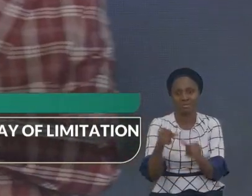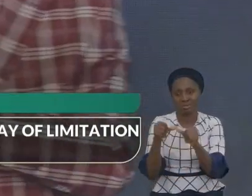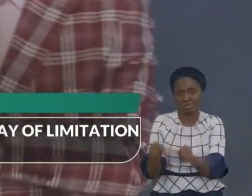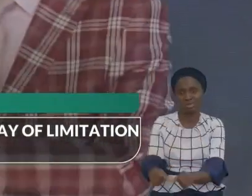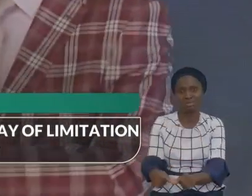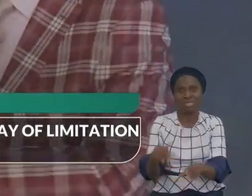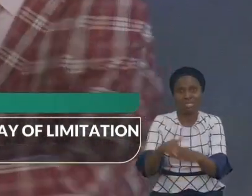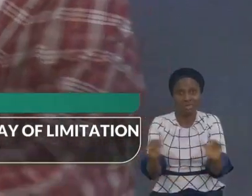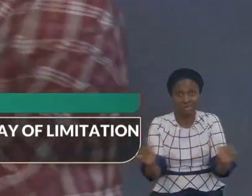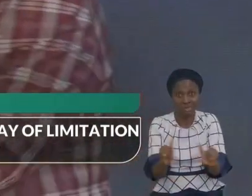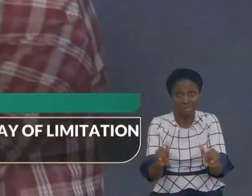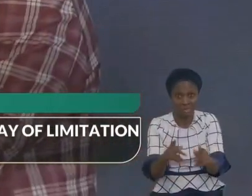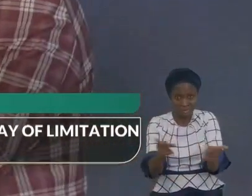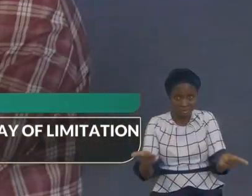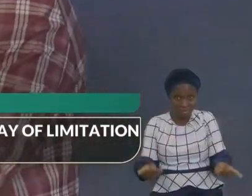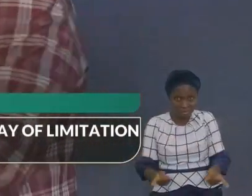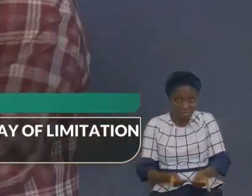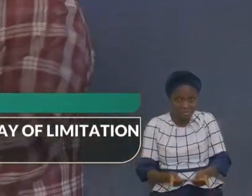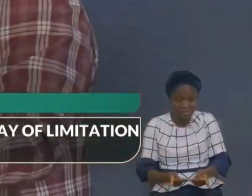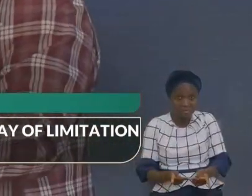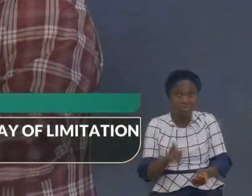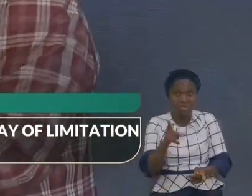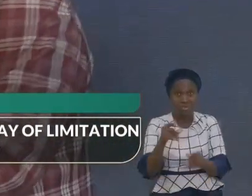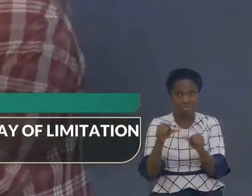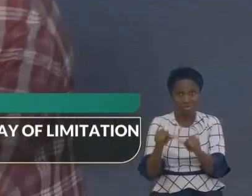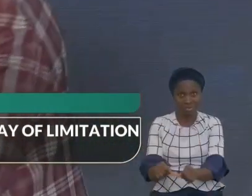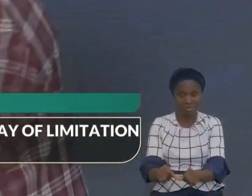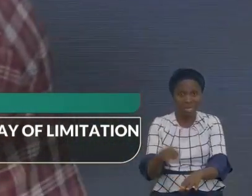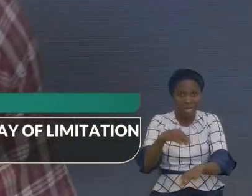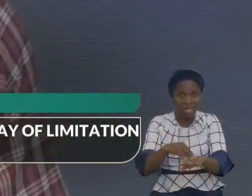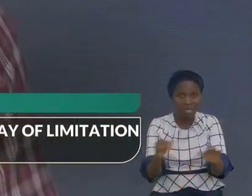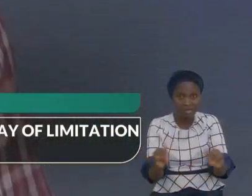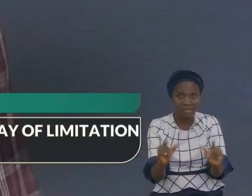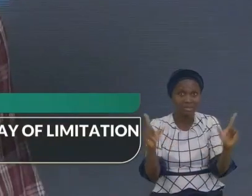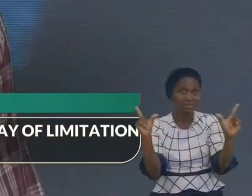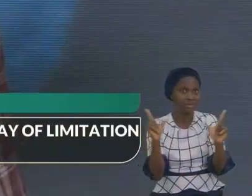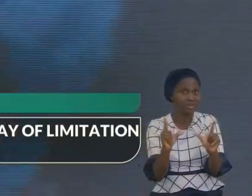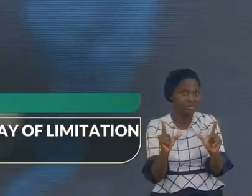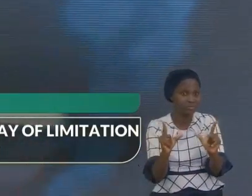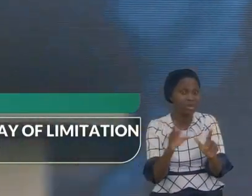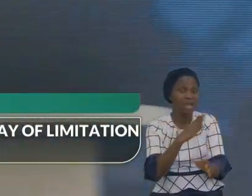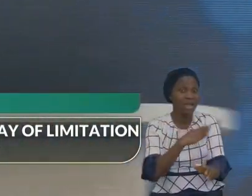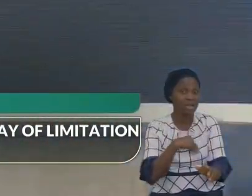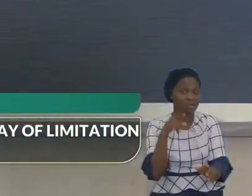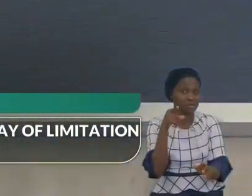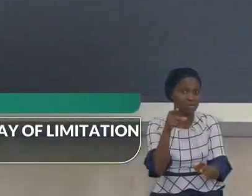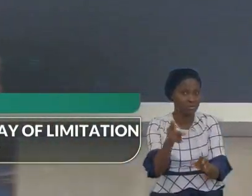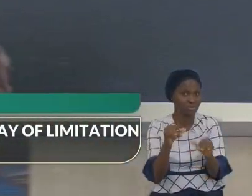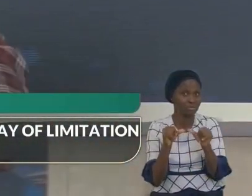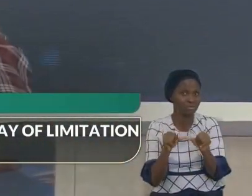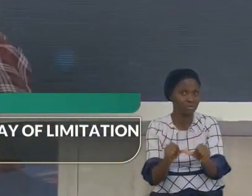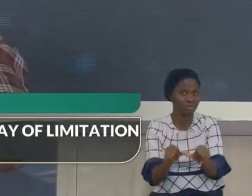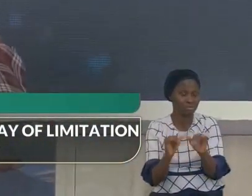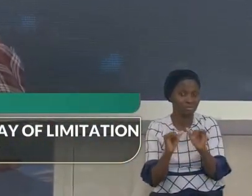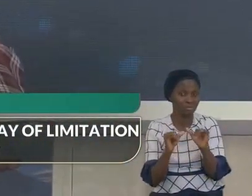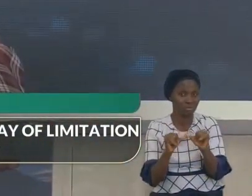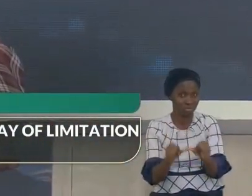level. You remain in the same situation. You remain in the same